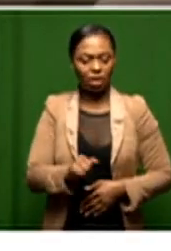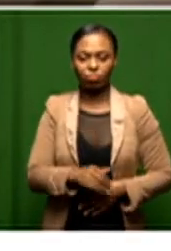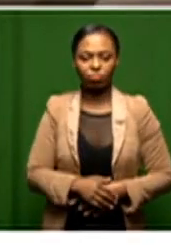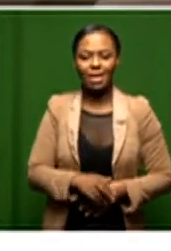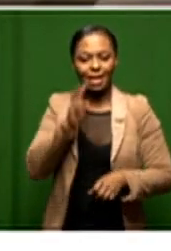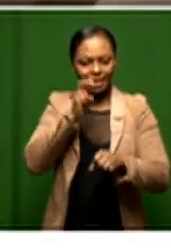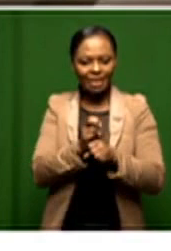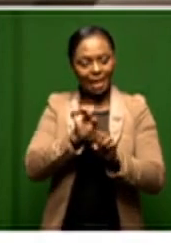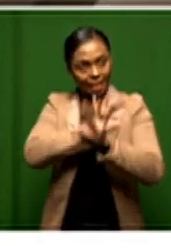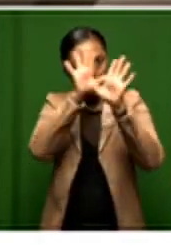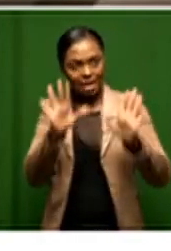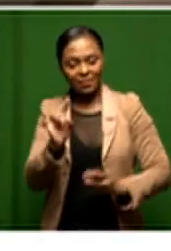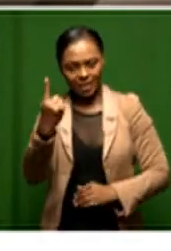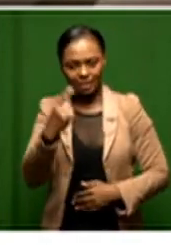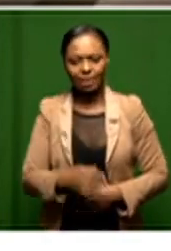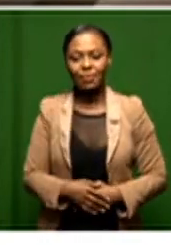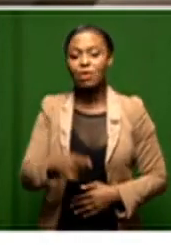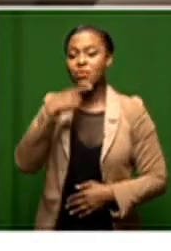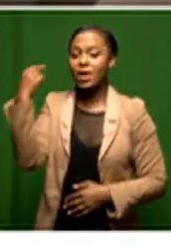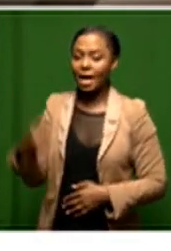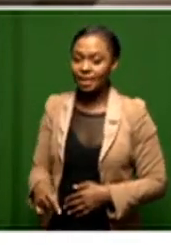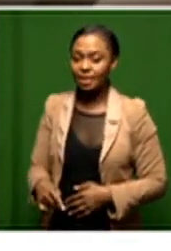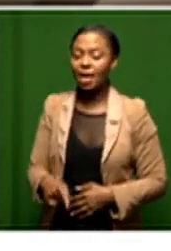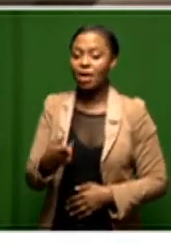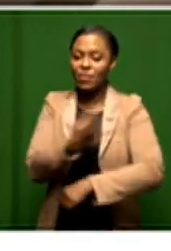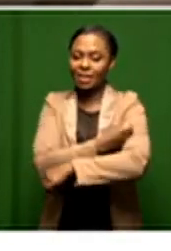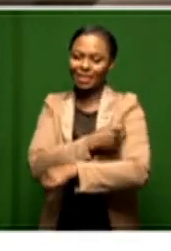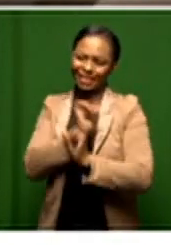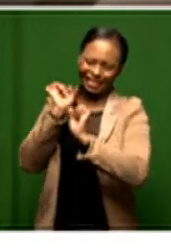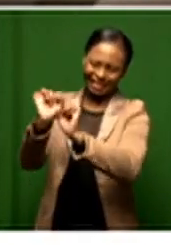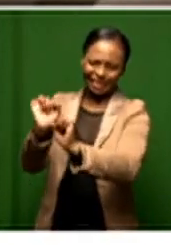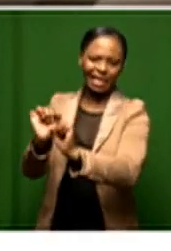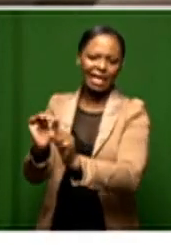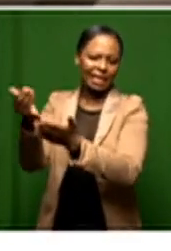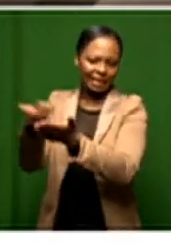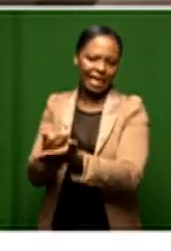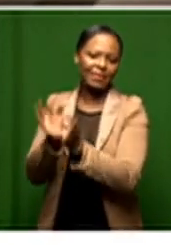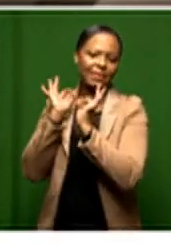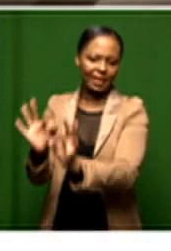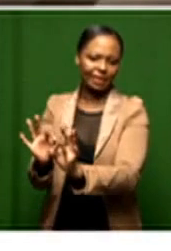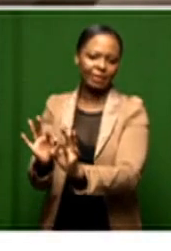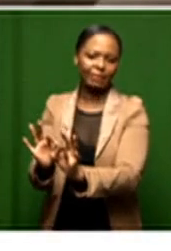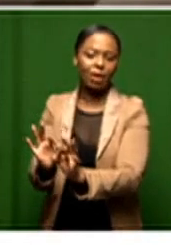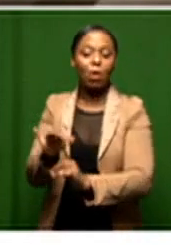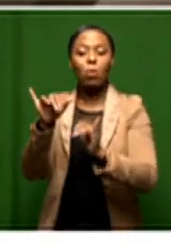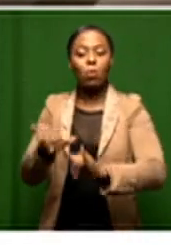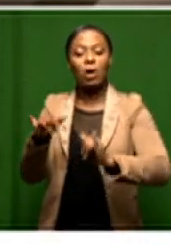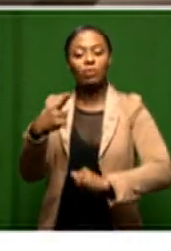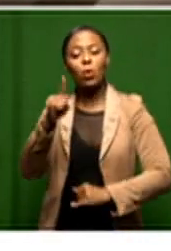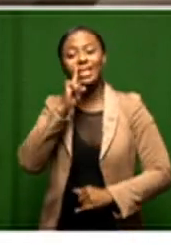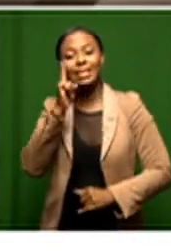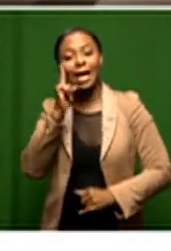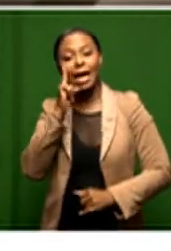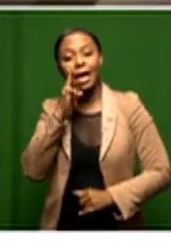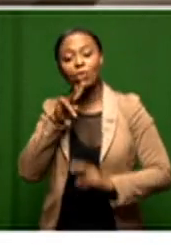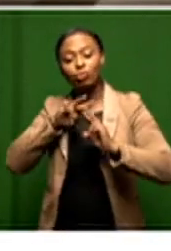that these Russian and Chinese vaccines are also safe and effective, and we just need the trial data to be able to understand